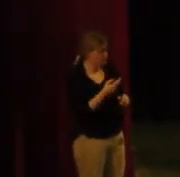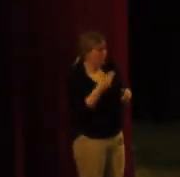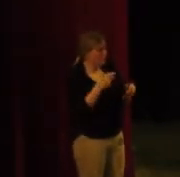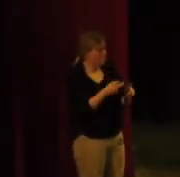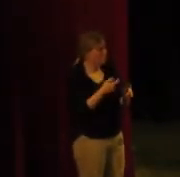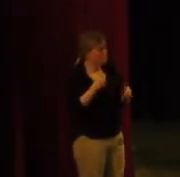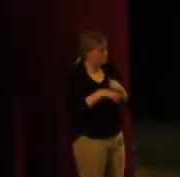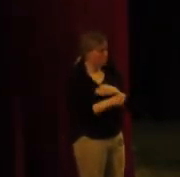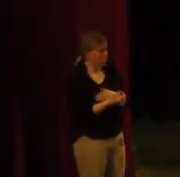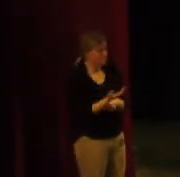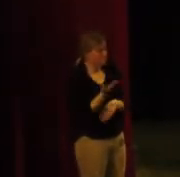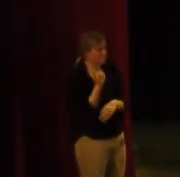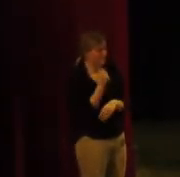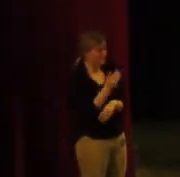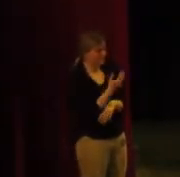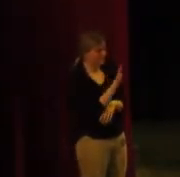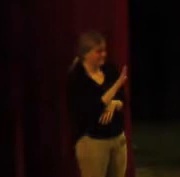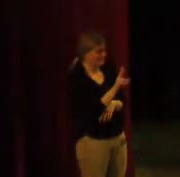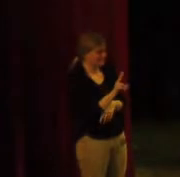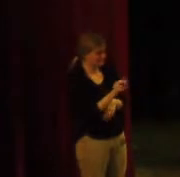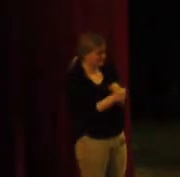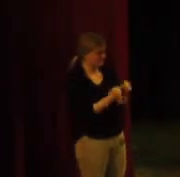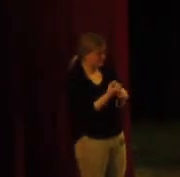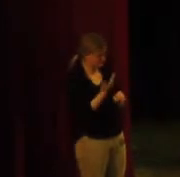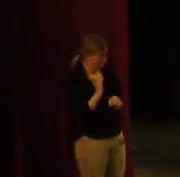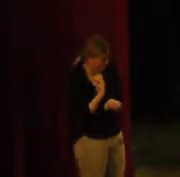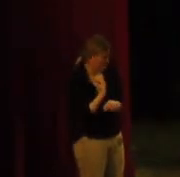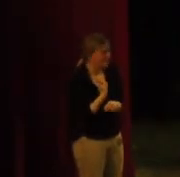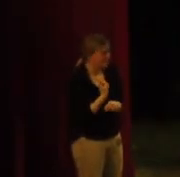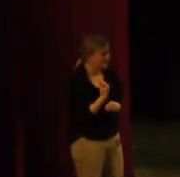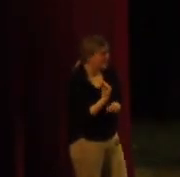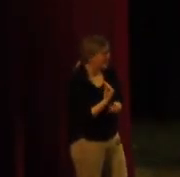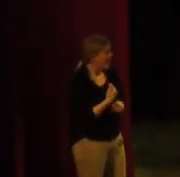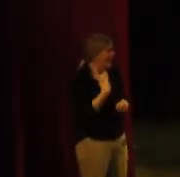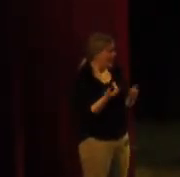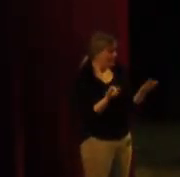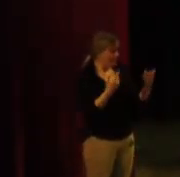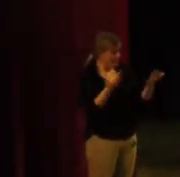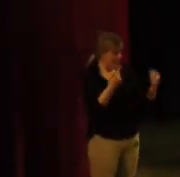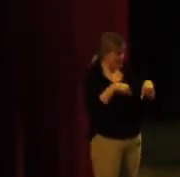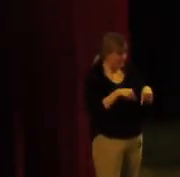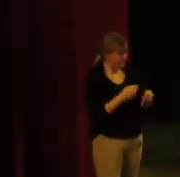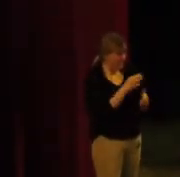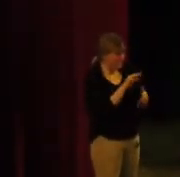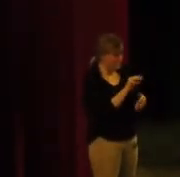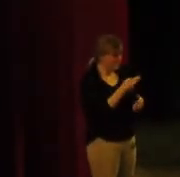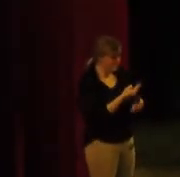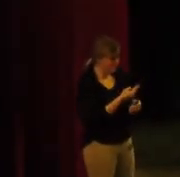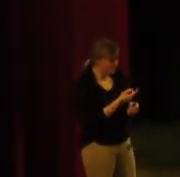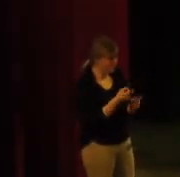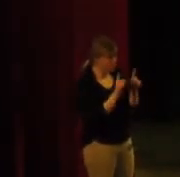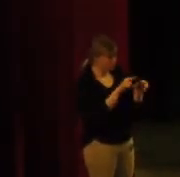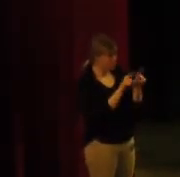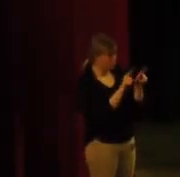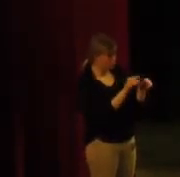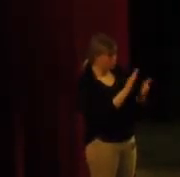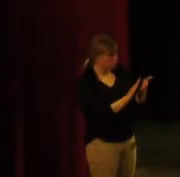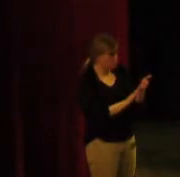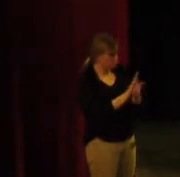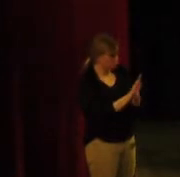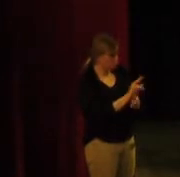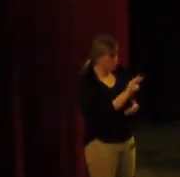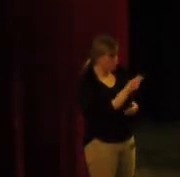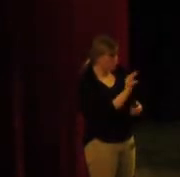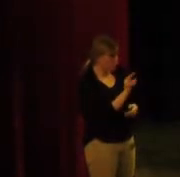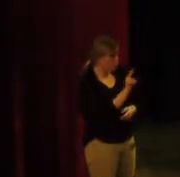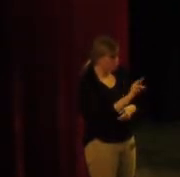years and some change ago, and I came to Michigan in order to go to school at the University of Michigan, and then I just kind of